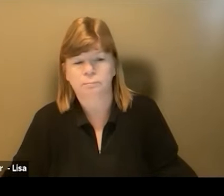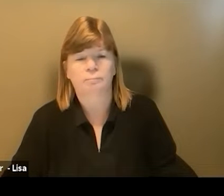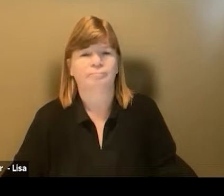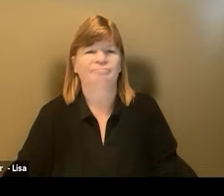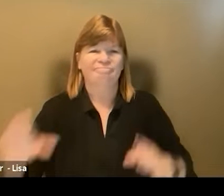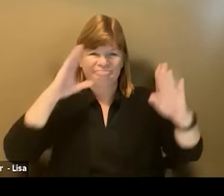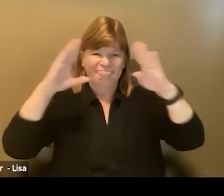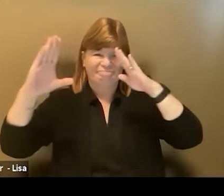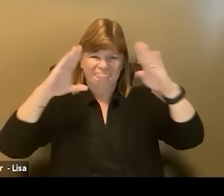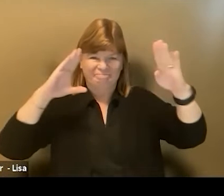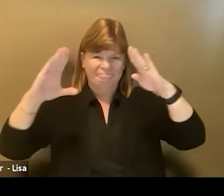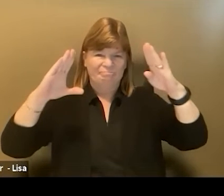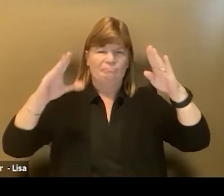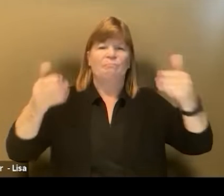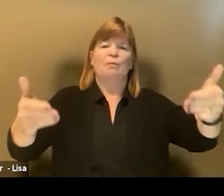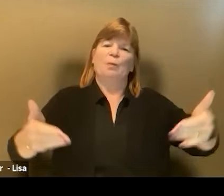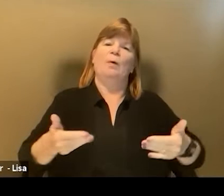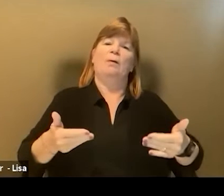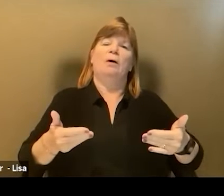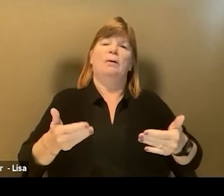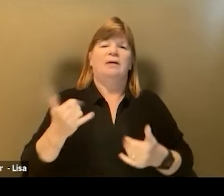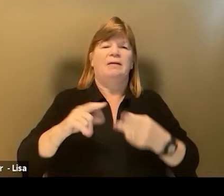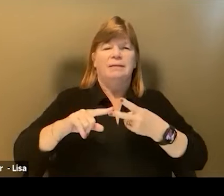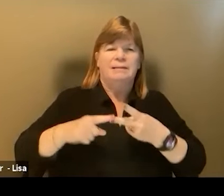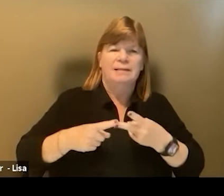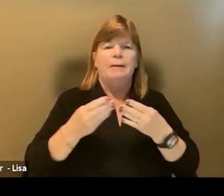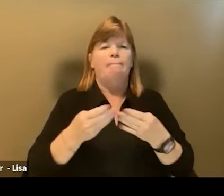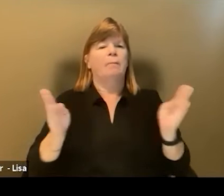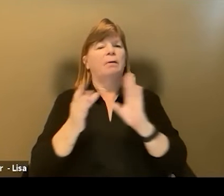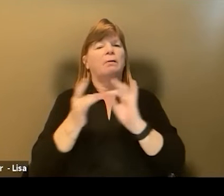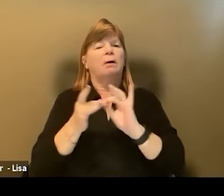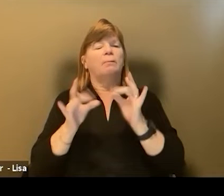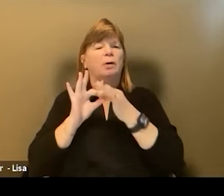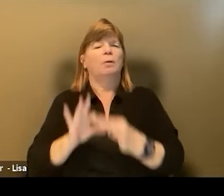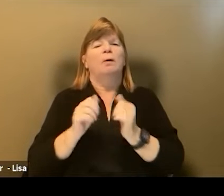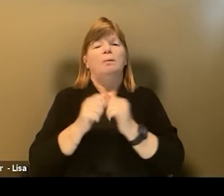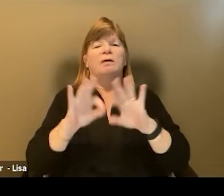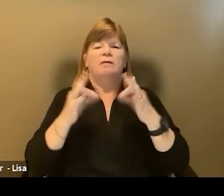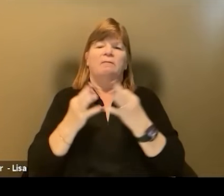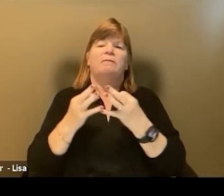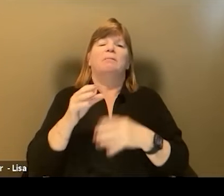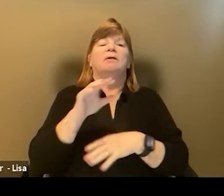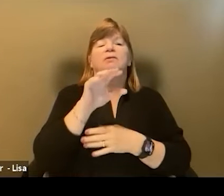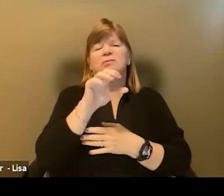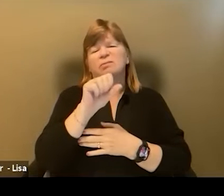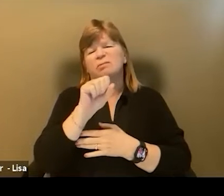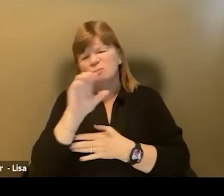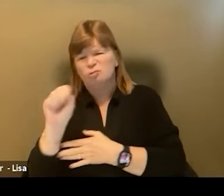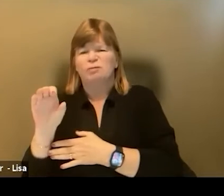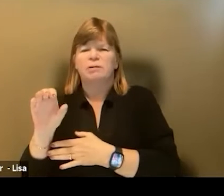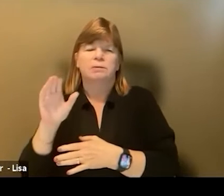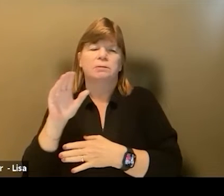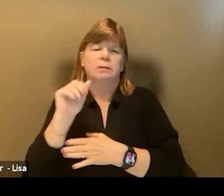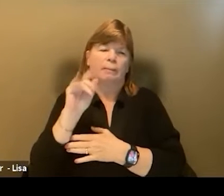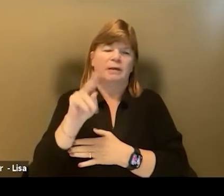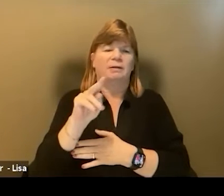Hi, everyone. Welcome to the second public comment on the Family and Social Services Administration's Home and Community-Based